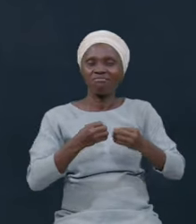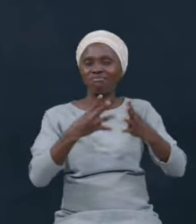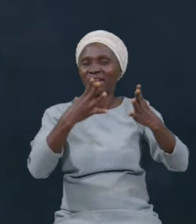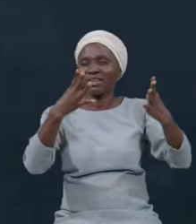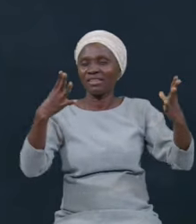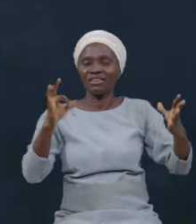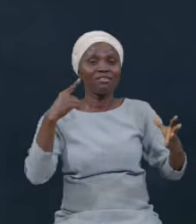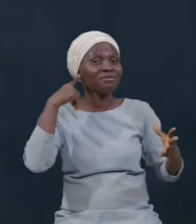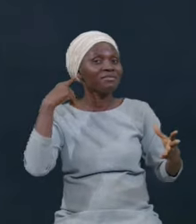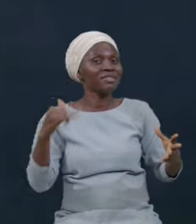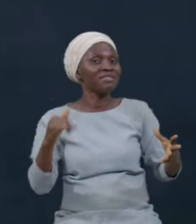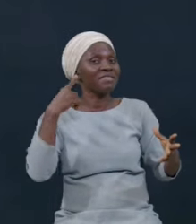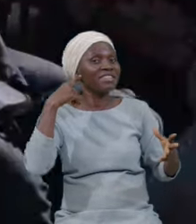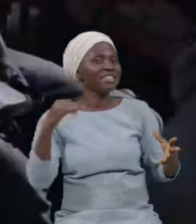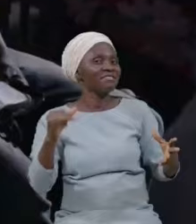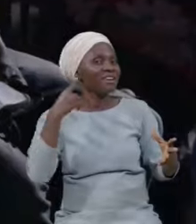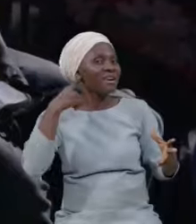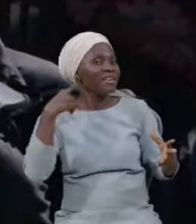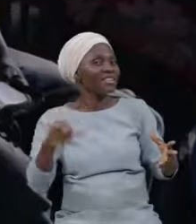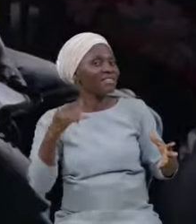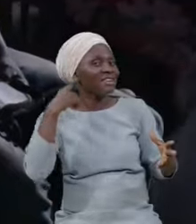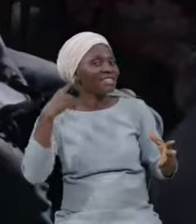Some people say no.